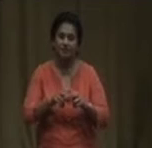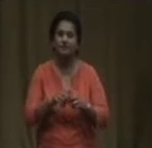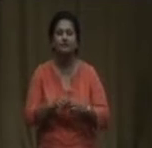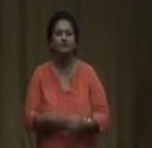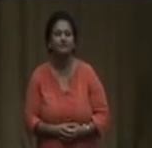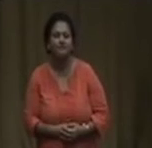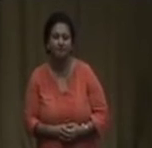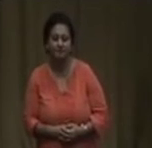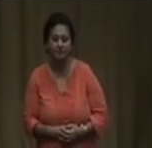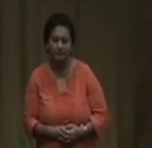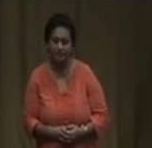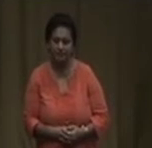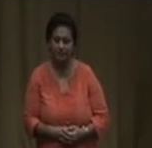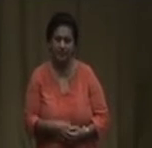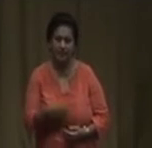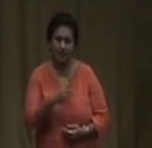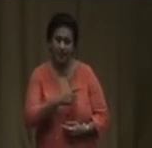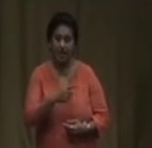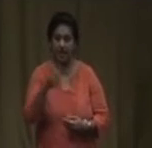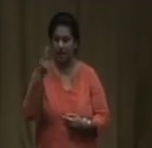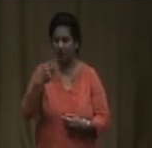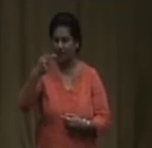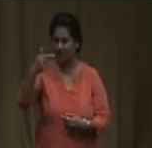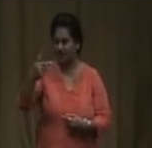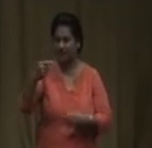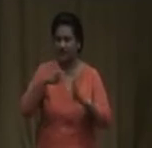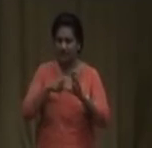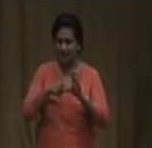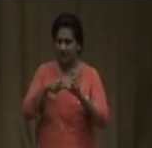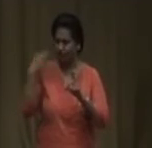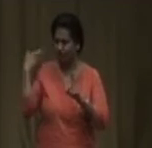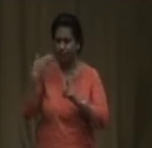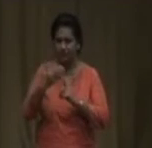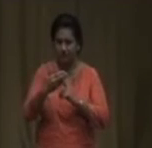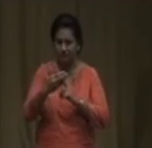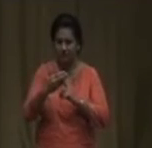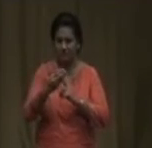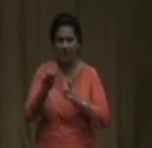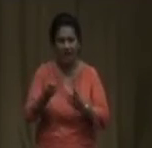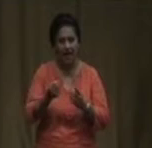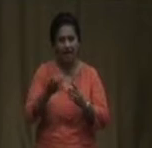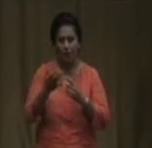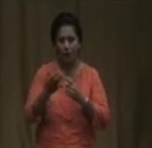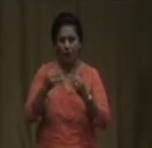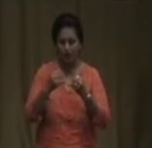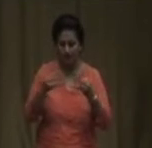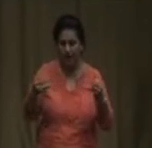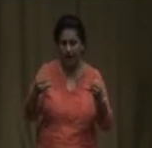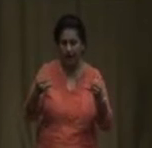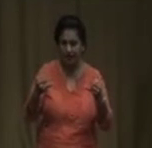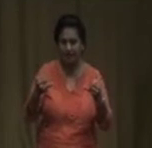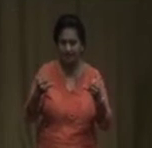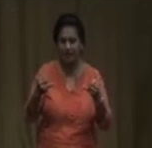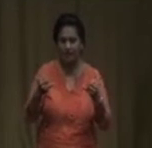modesty. Wayne has over 27 years experience in open and distance online learning, and he's a proven international track record in